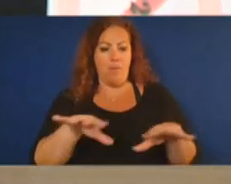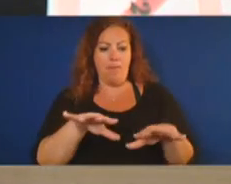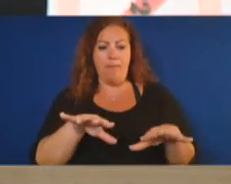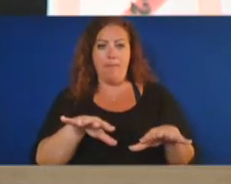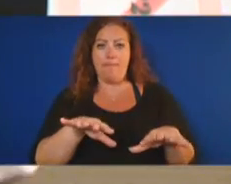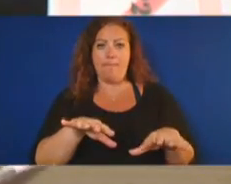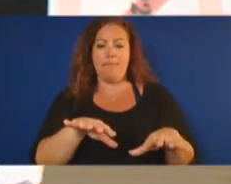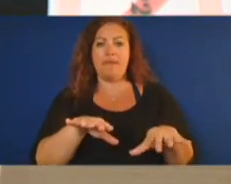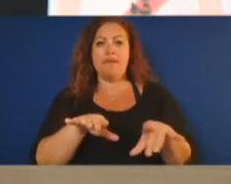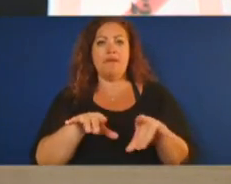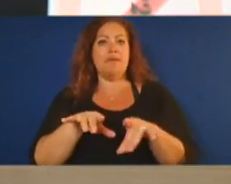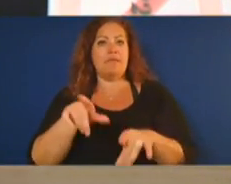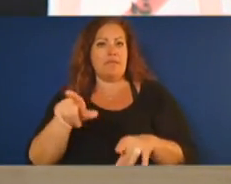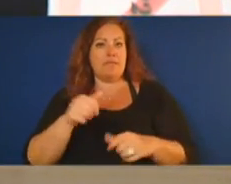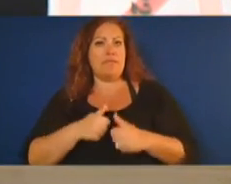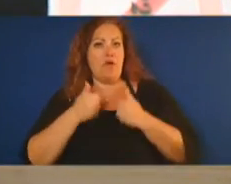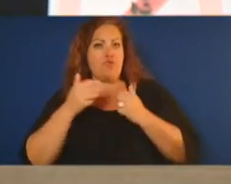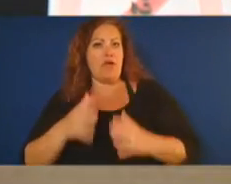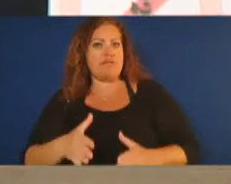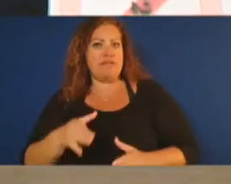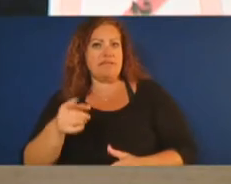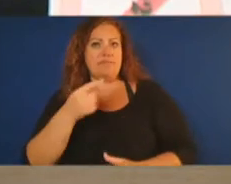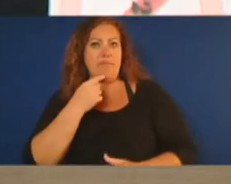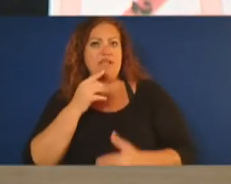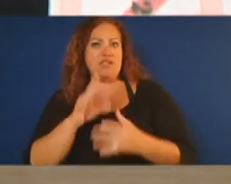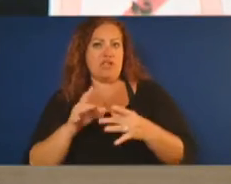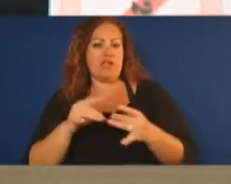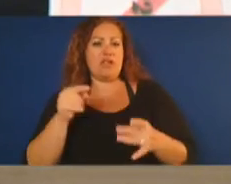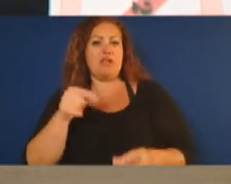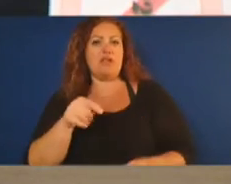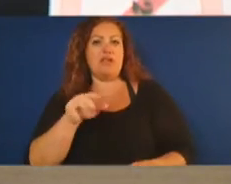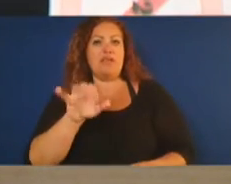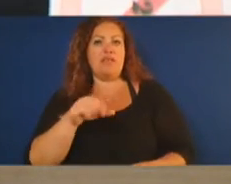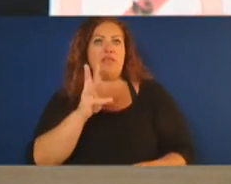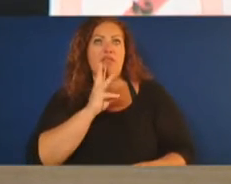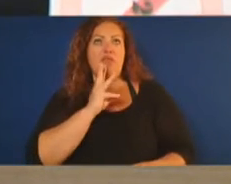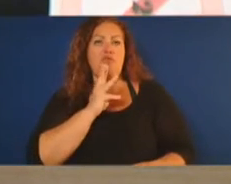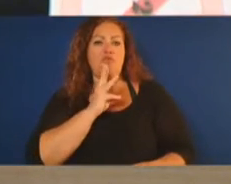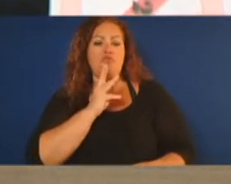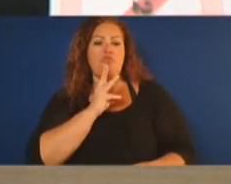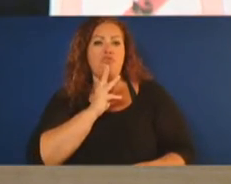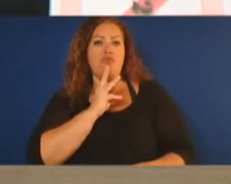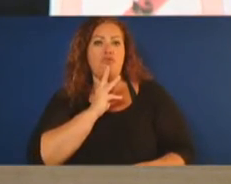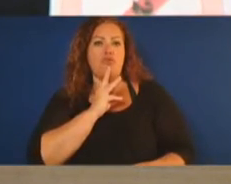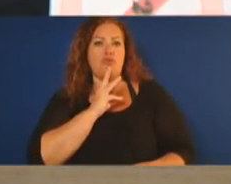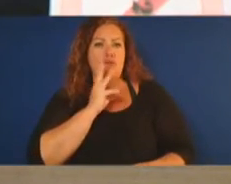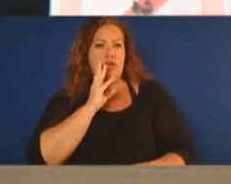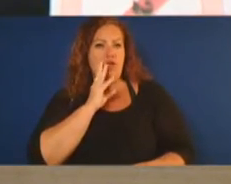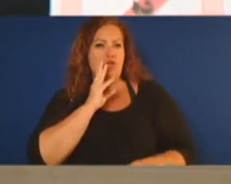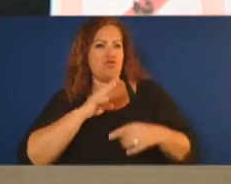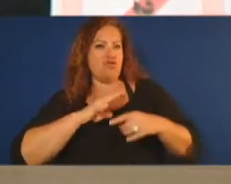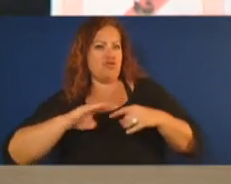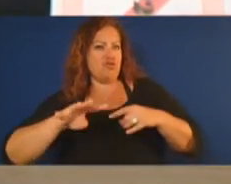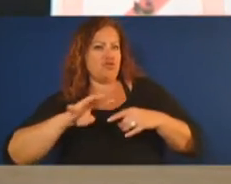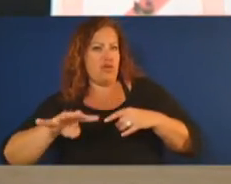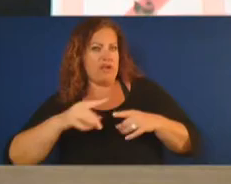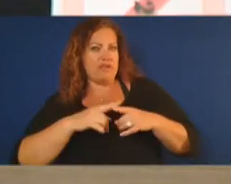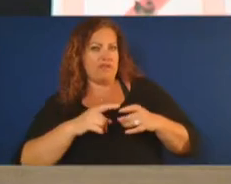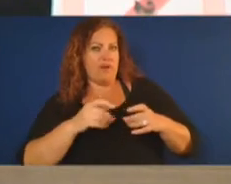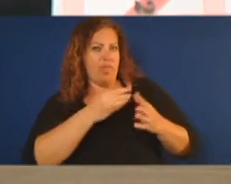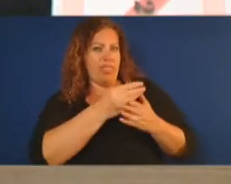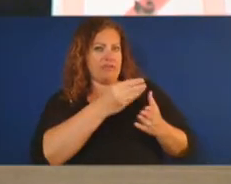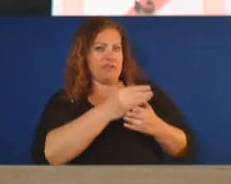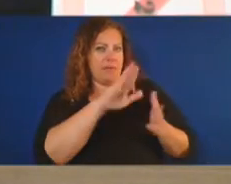resident uh mentioned that it drains the shopping center and it drains the apartment complex to